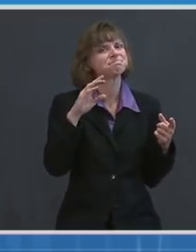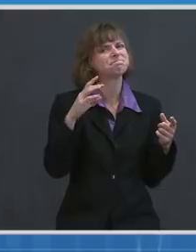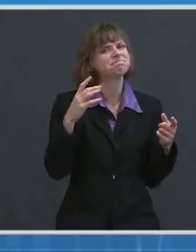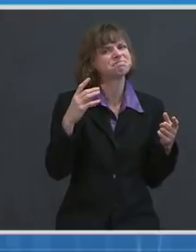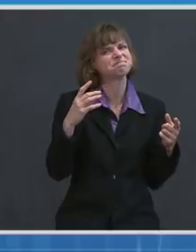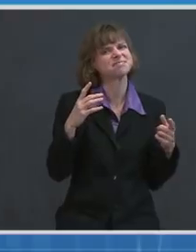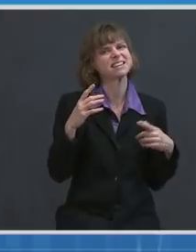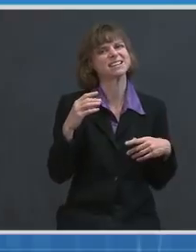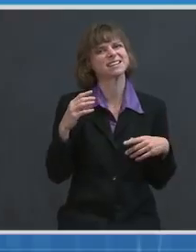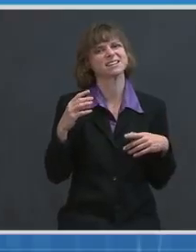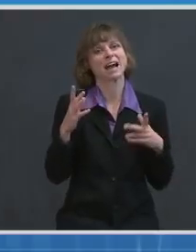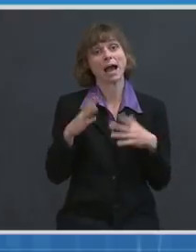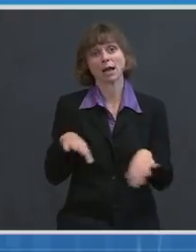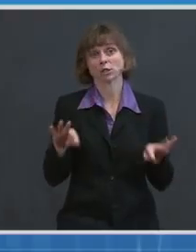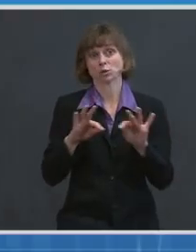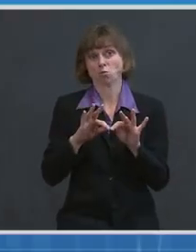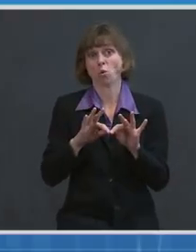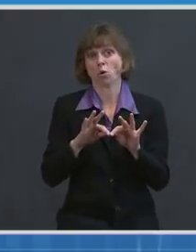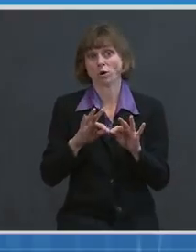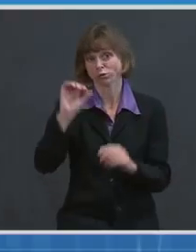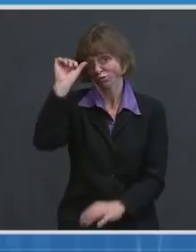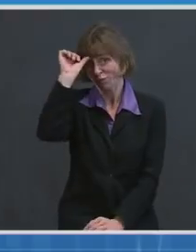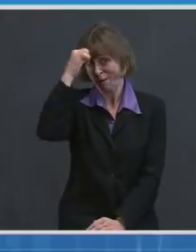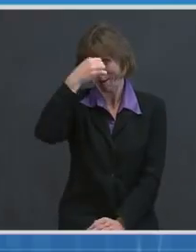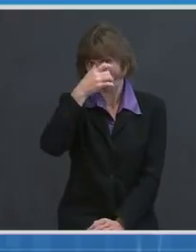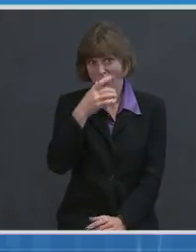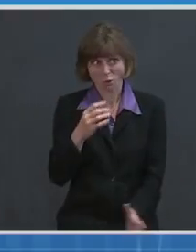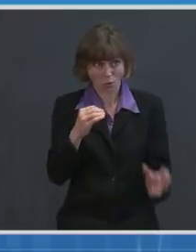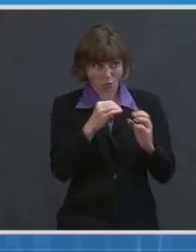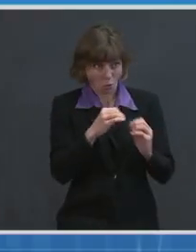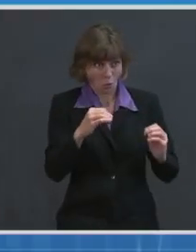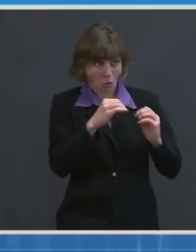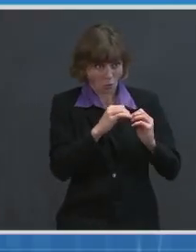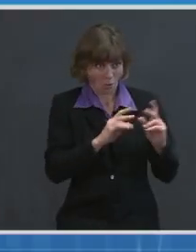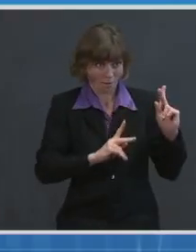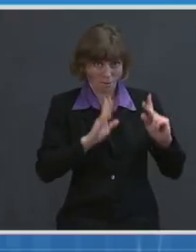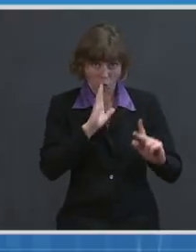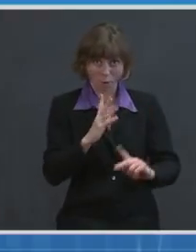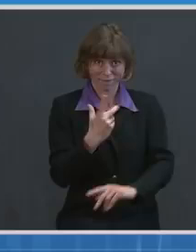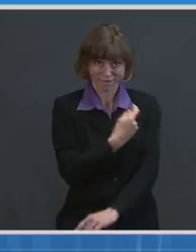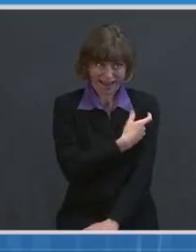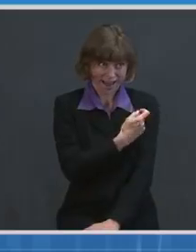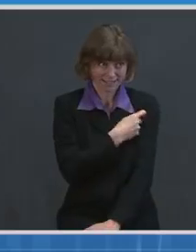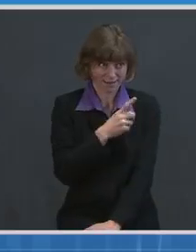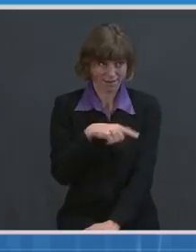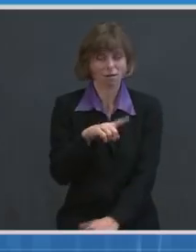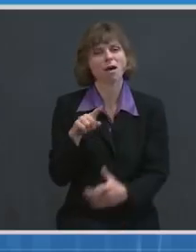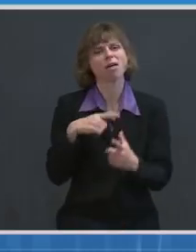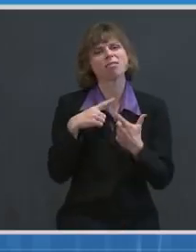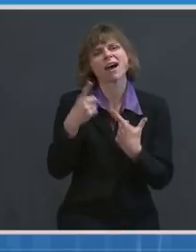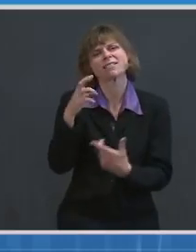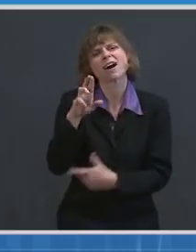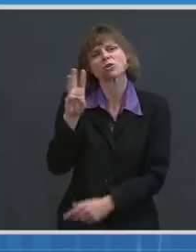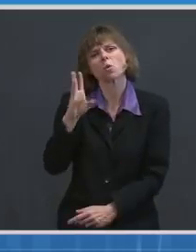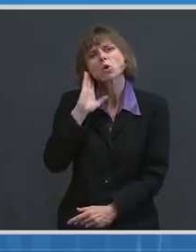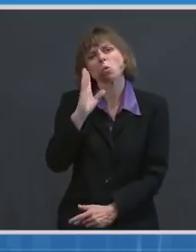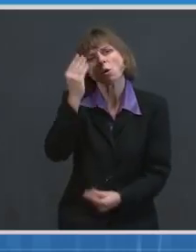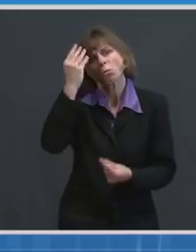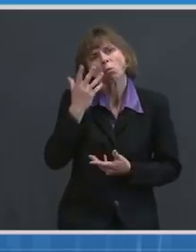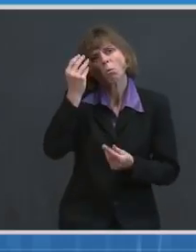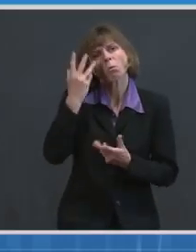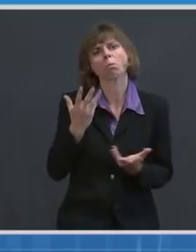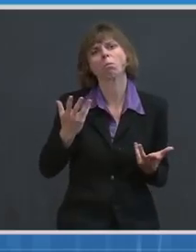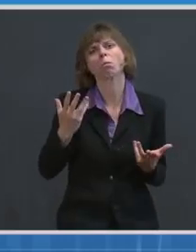that as more and more people get vaccinated, Dr. Walensky will continue to update us, and that list of